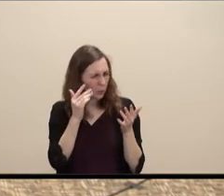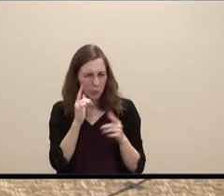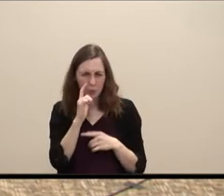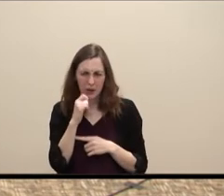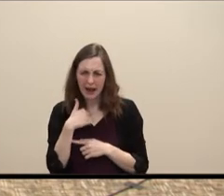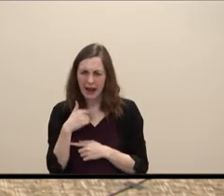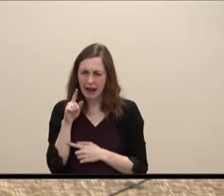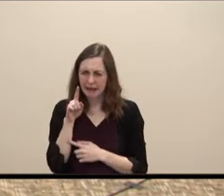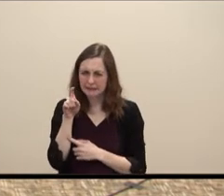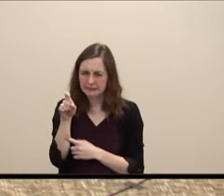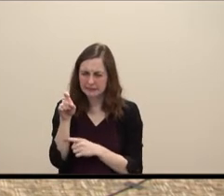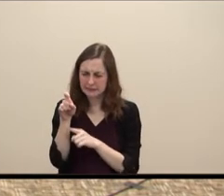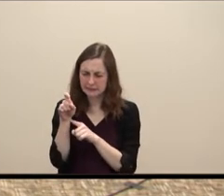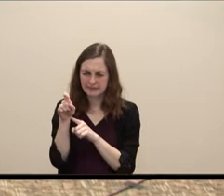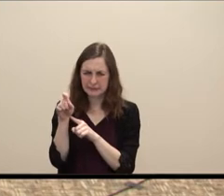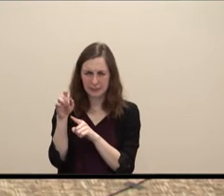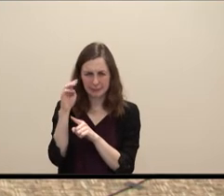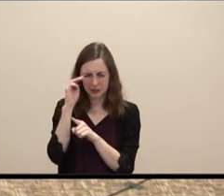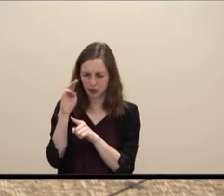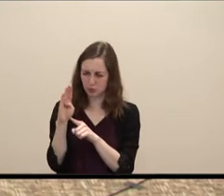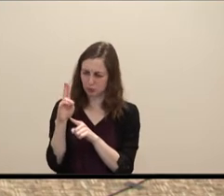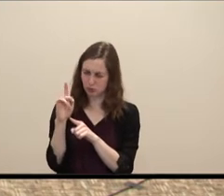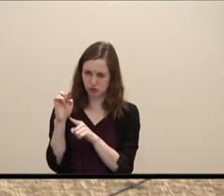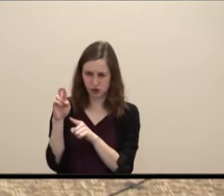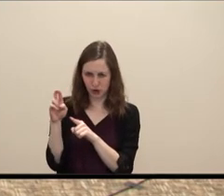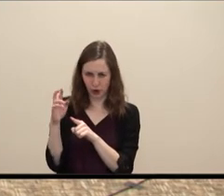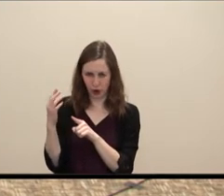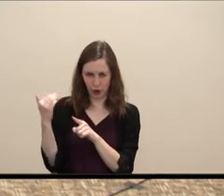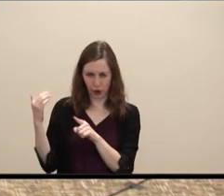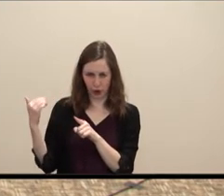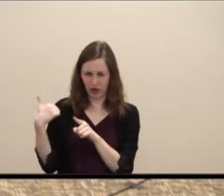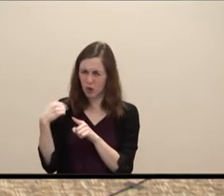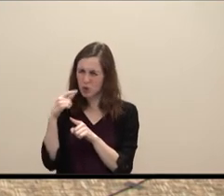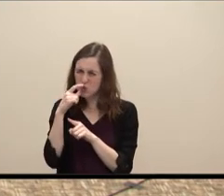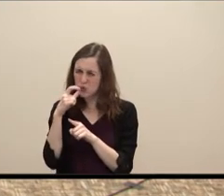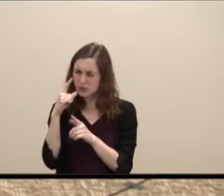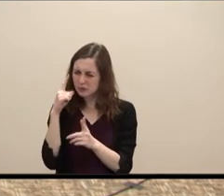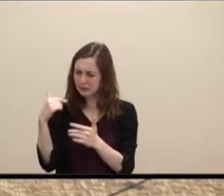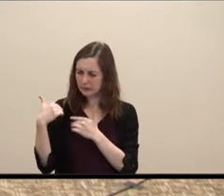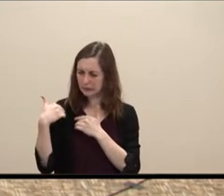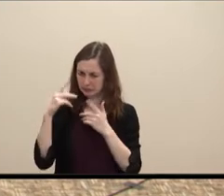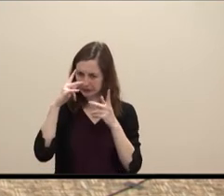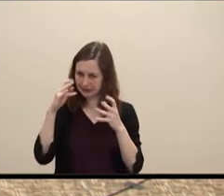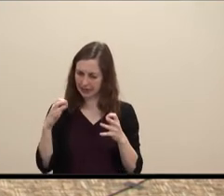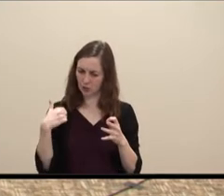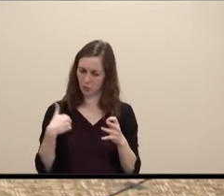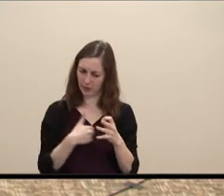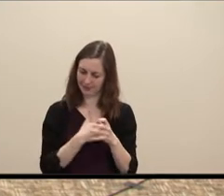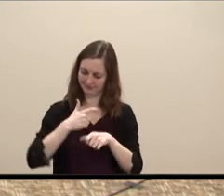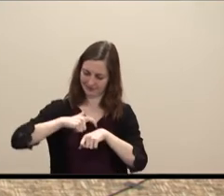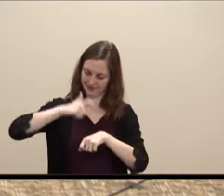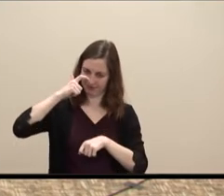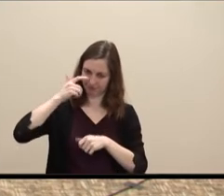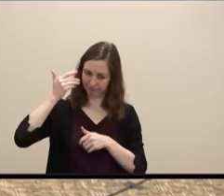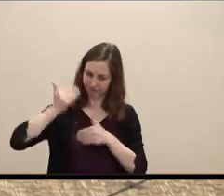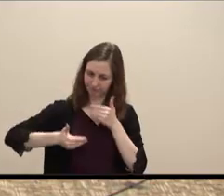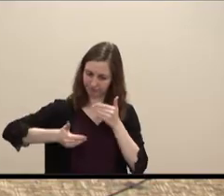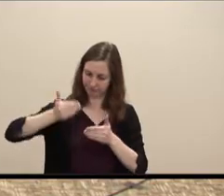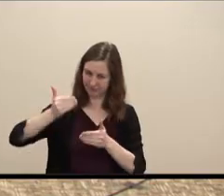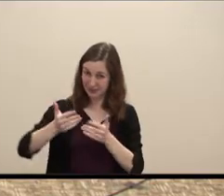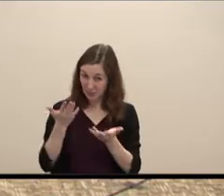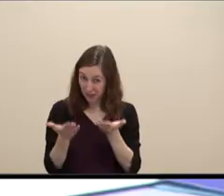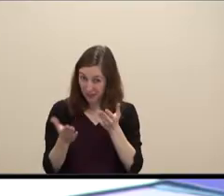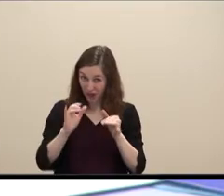asking Mr. Wucher earlier, who's really responsible for making sure we're on task, and maybe that's our architects, but if we